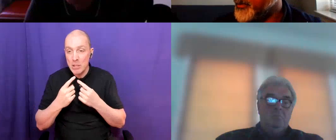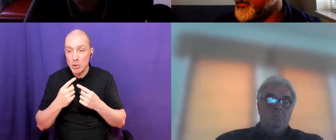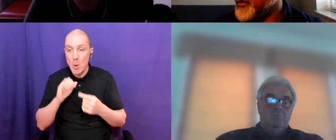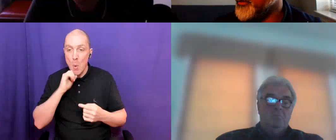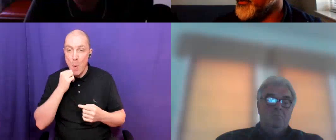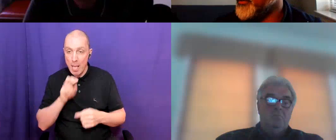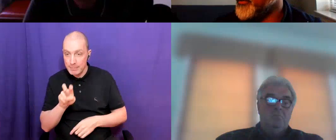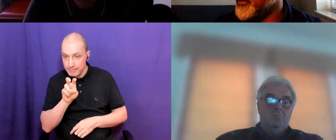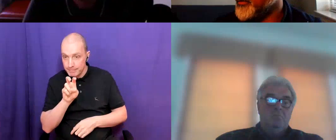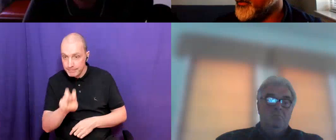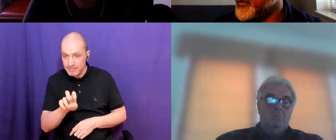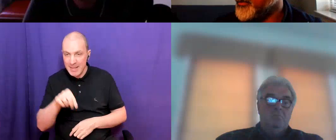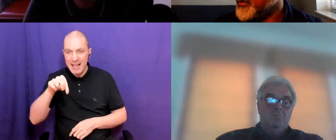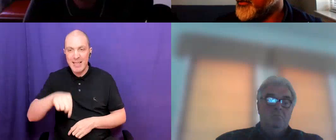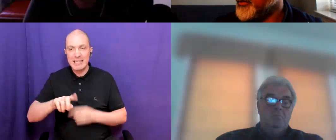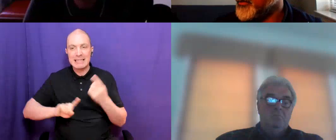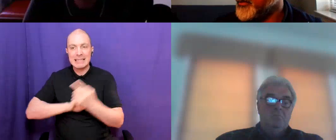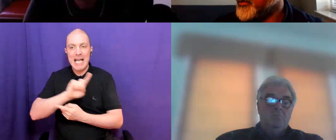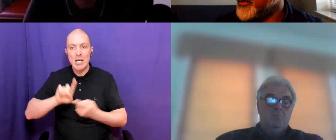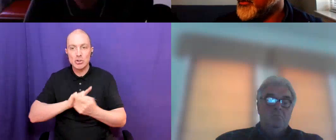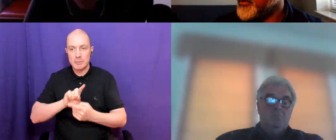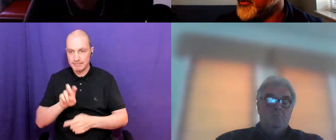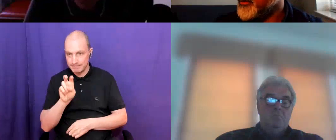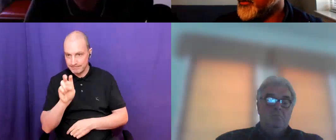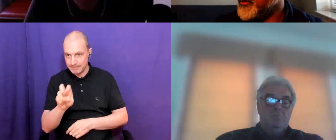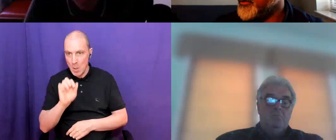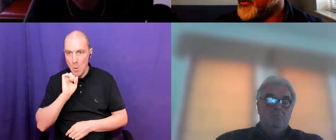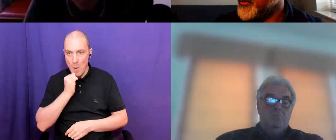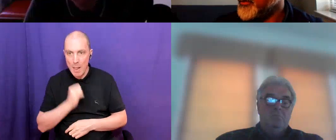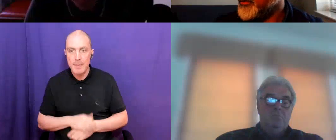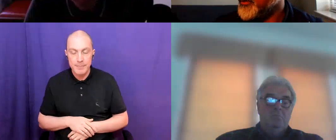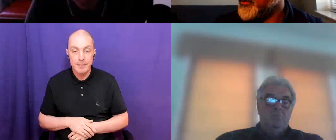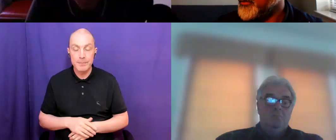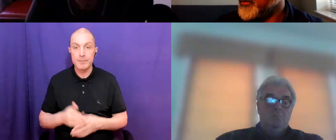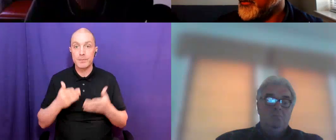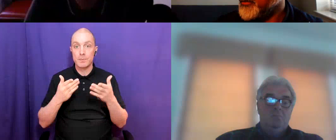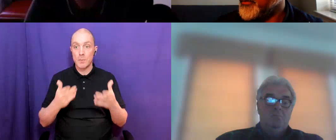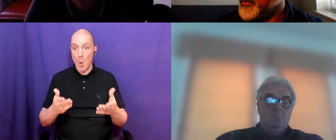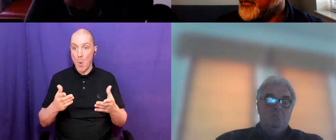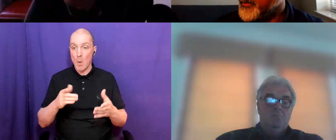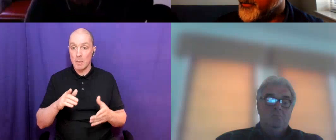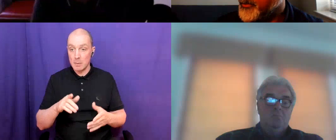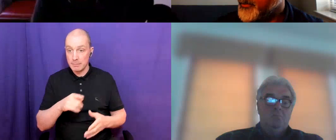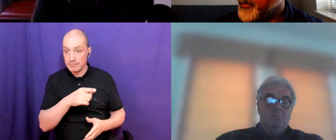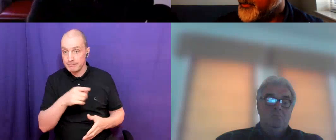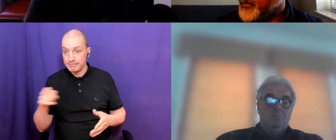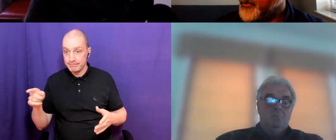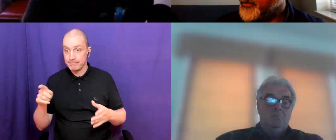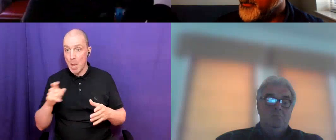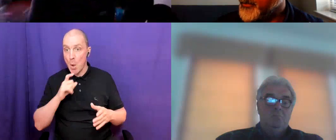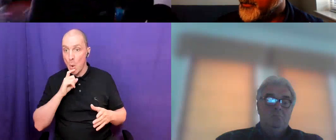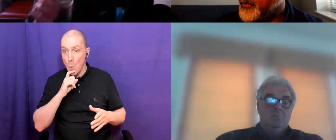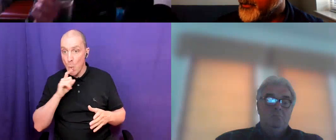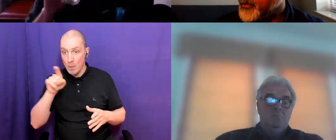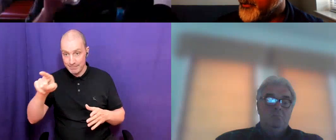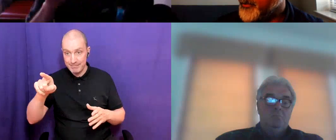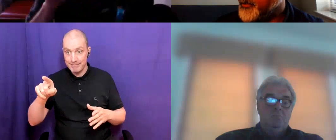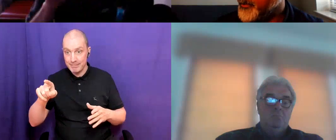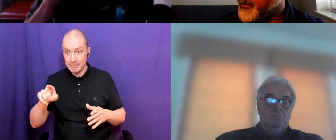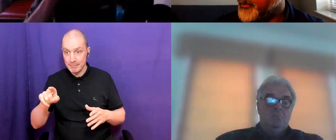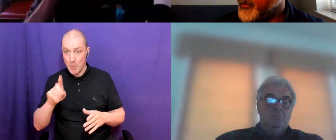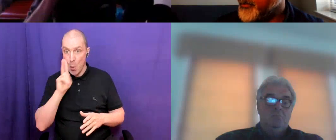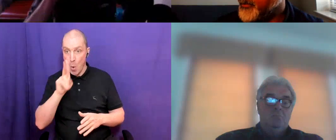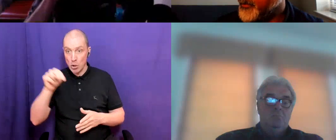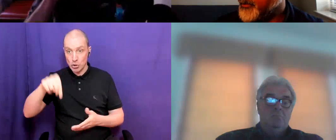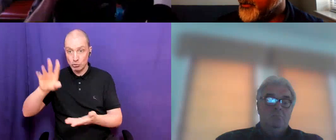just about to say that some colleagues who couldn't join us today on viewing the recording might have some questions, but again,